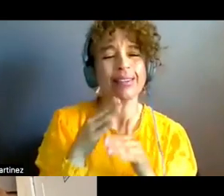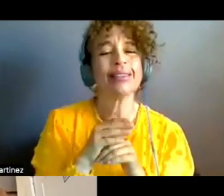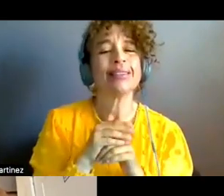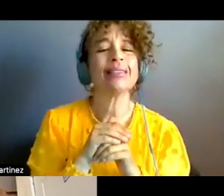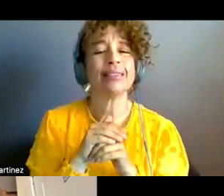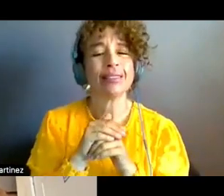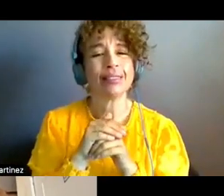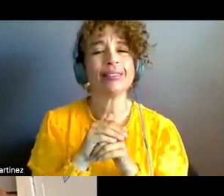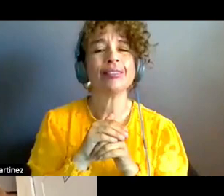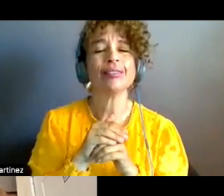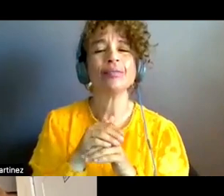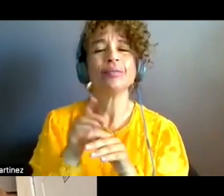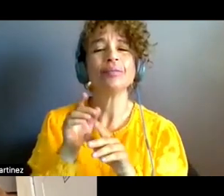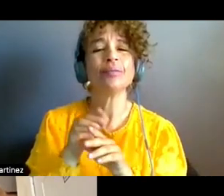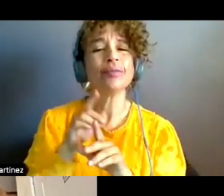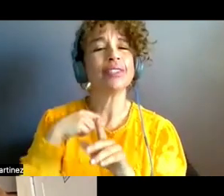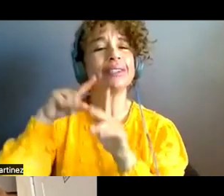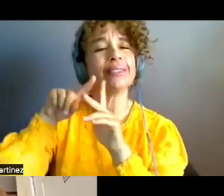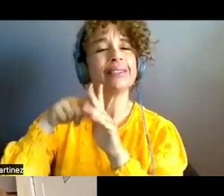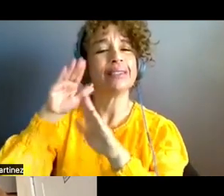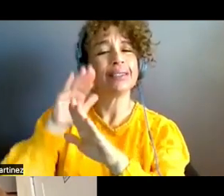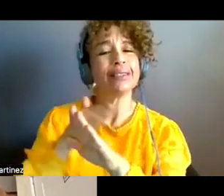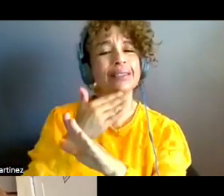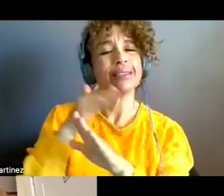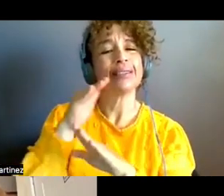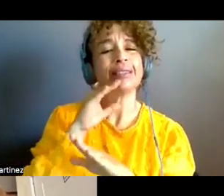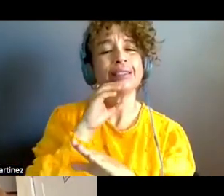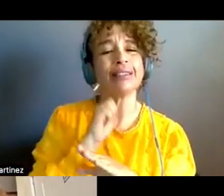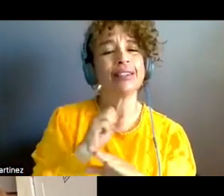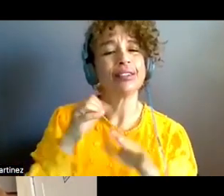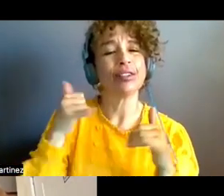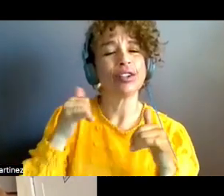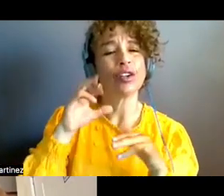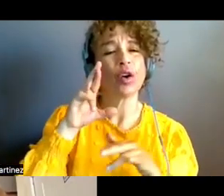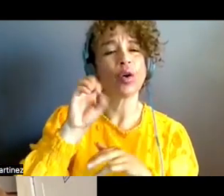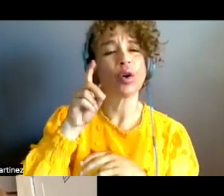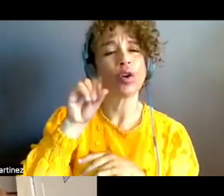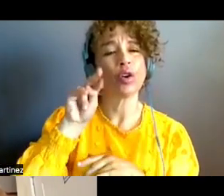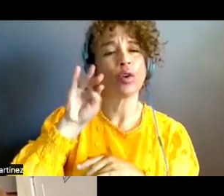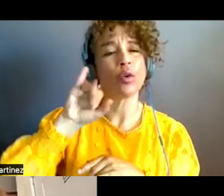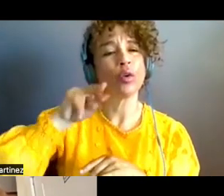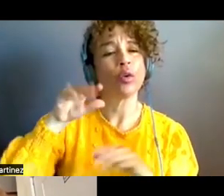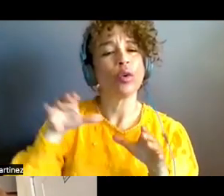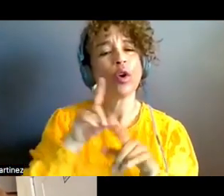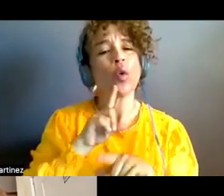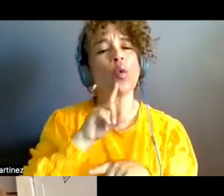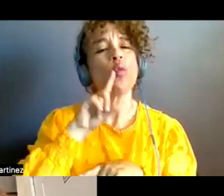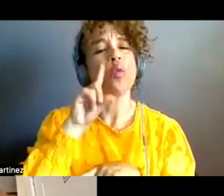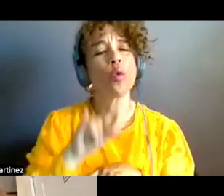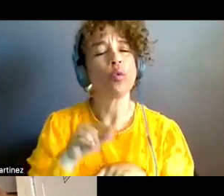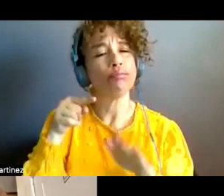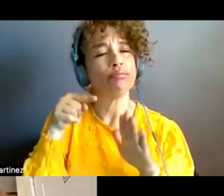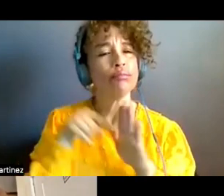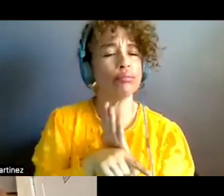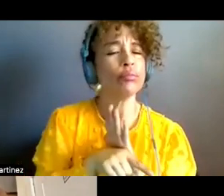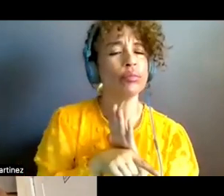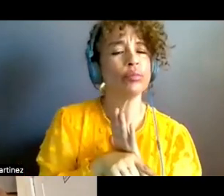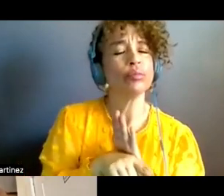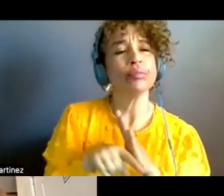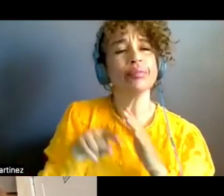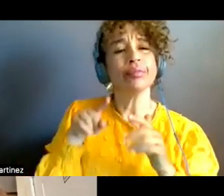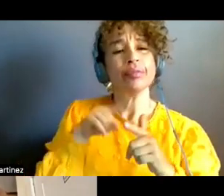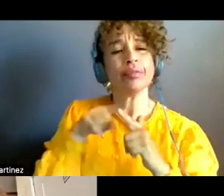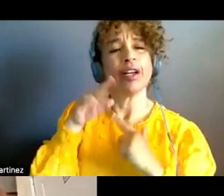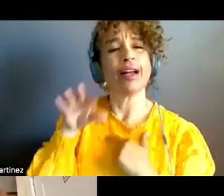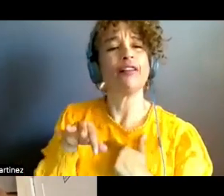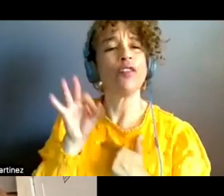Yeah, I started music when I was, playing the recorder in class, and I really got adept to that. So then I found